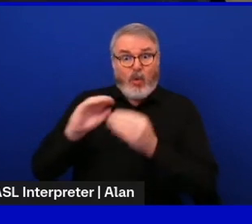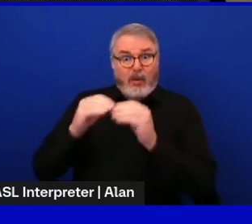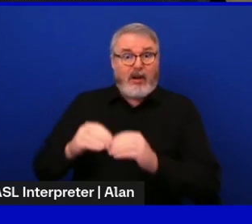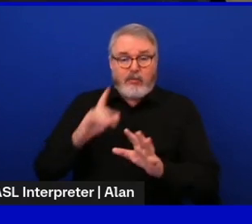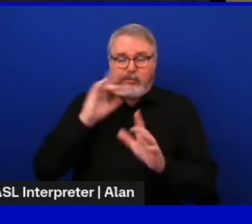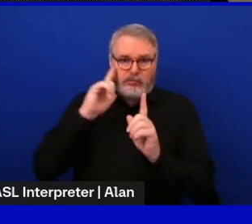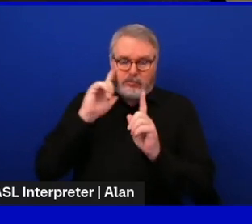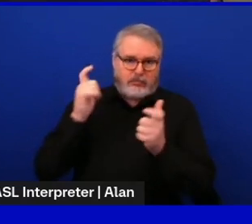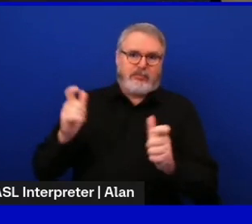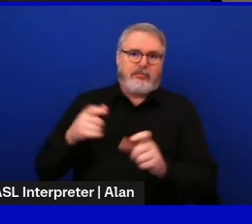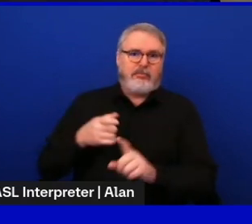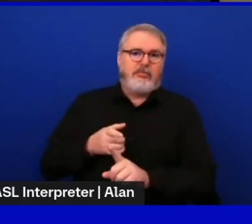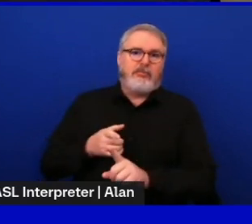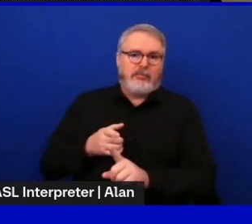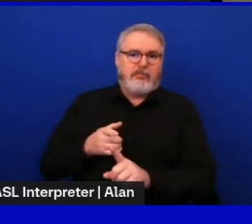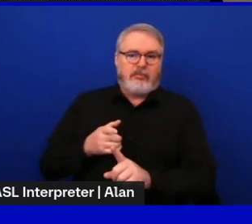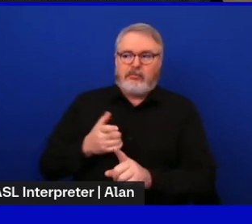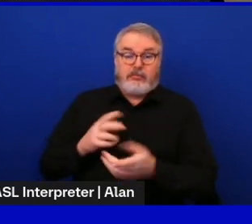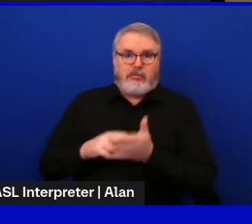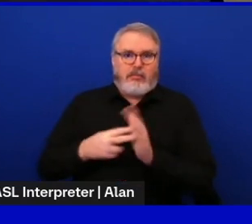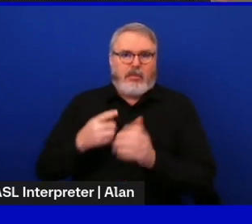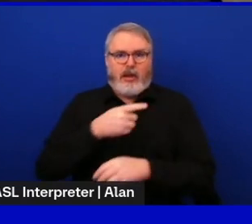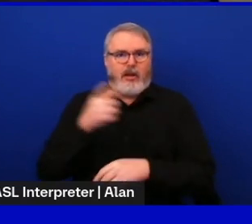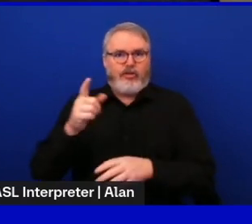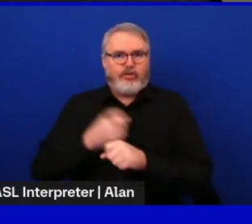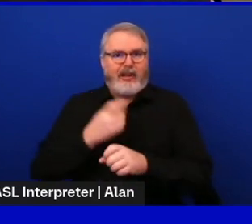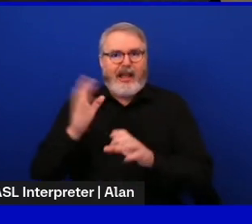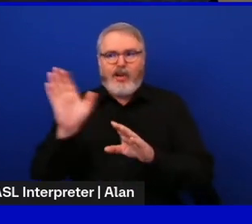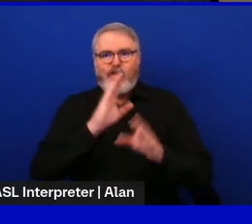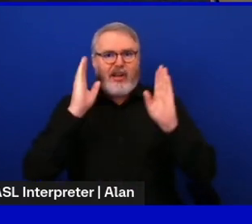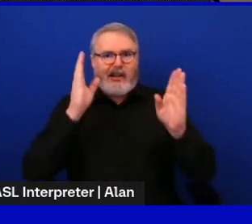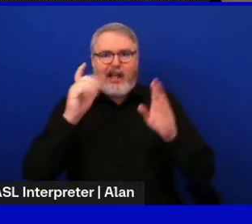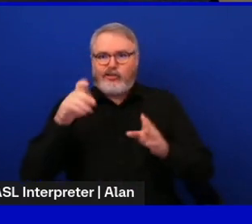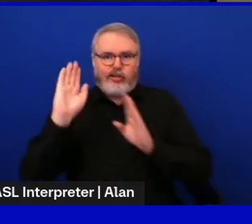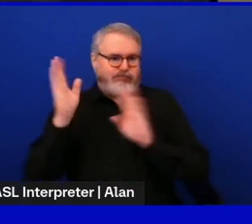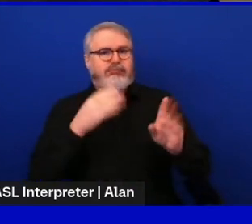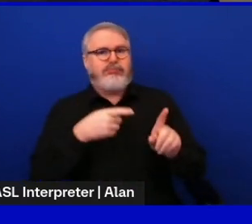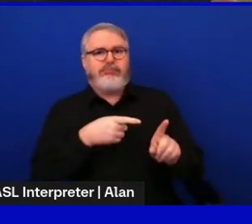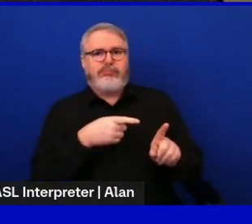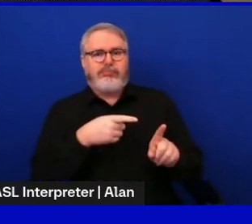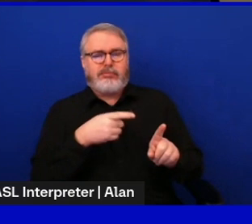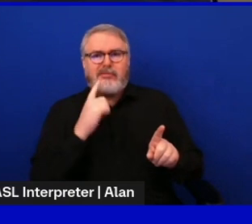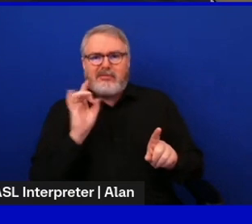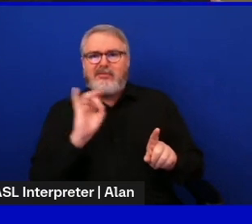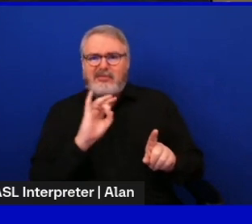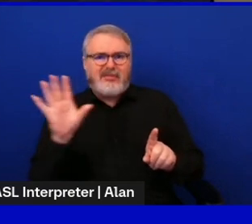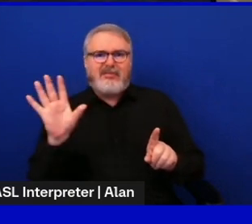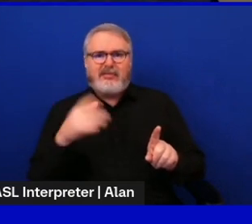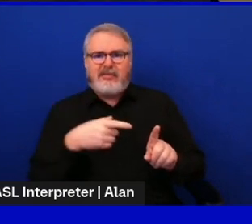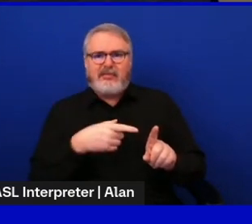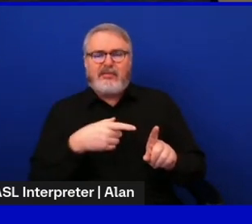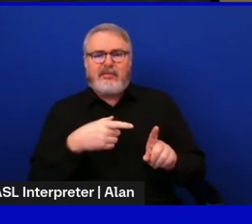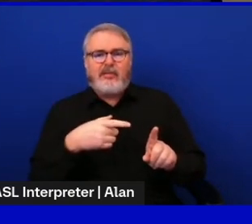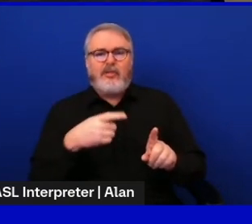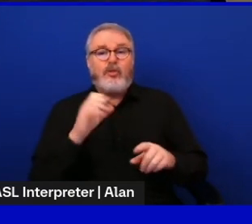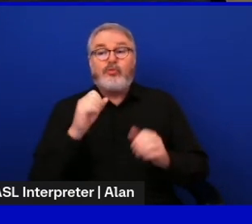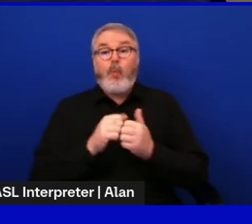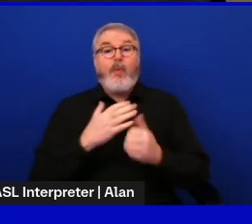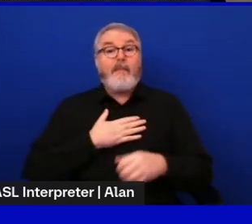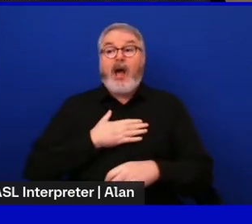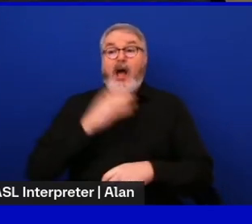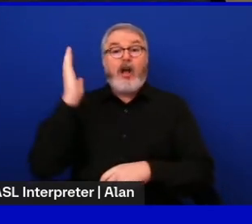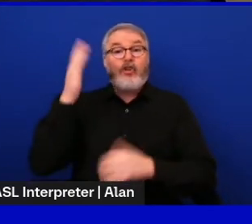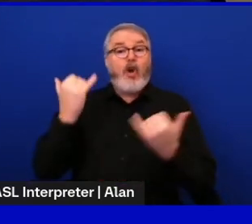it should definitely get your attention. And I hope we can actually kind of with this talk make sure